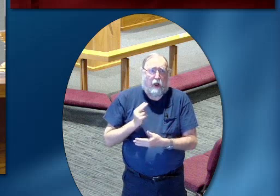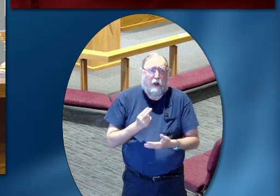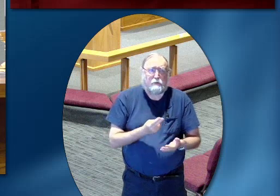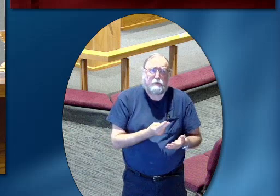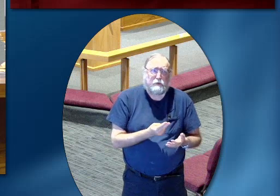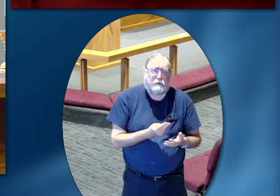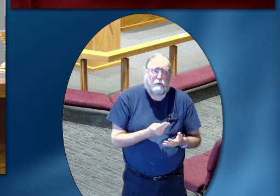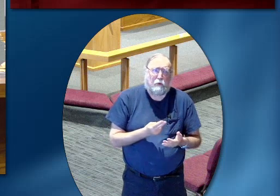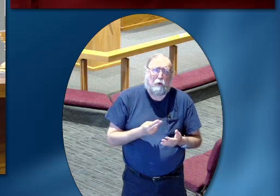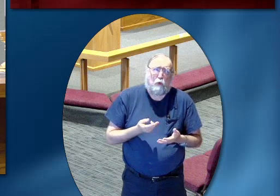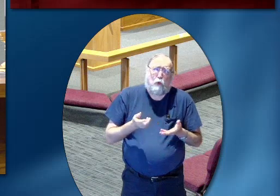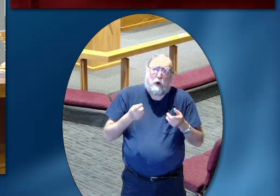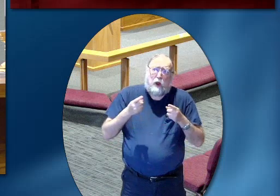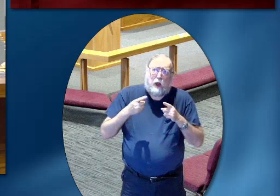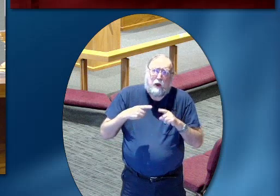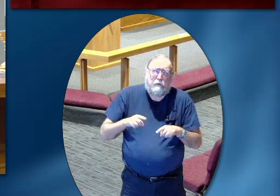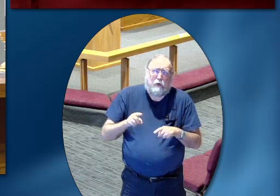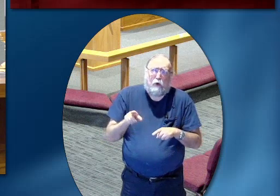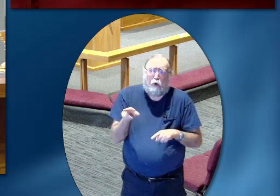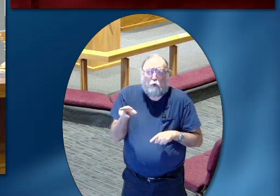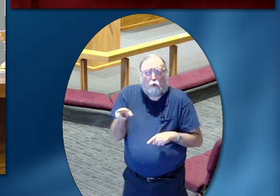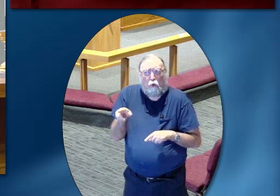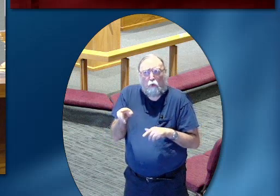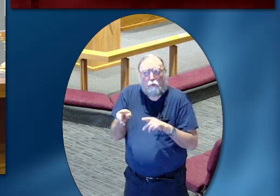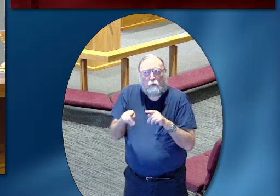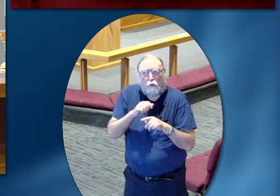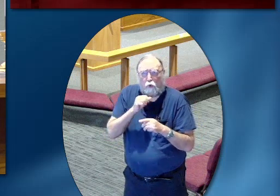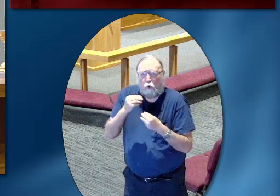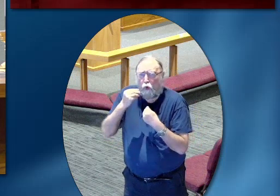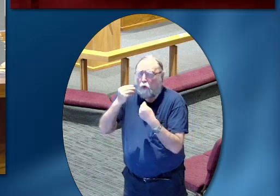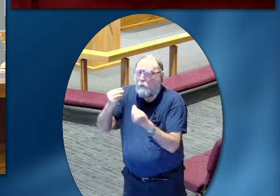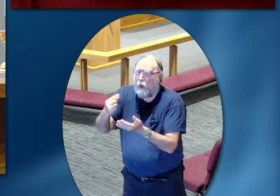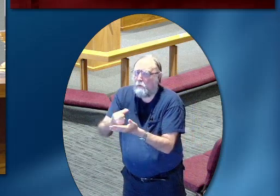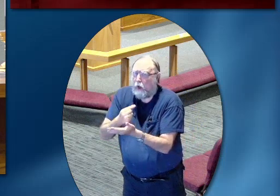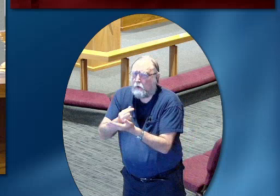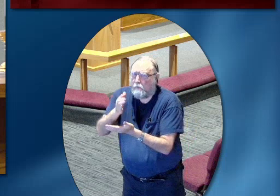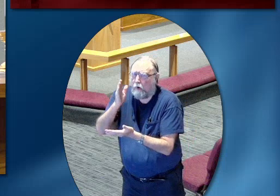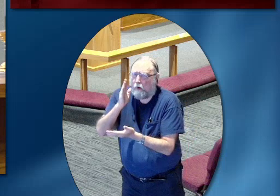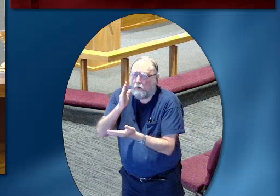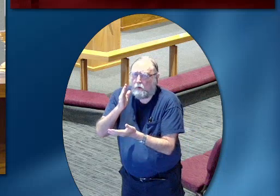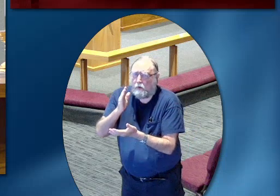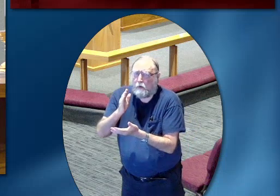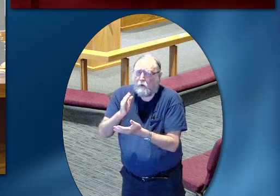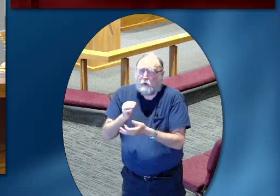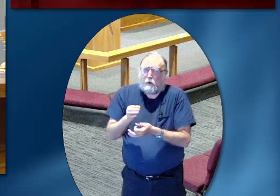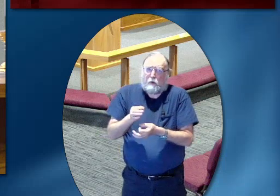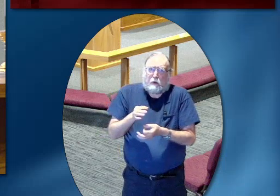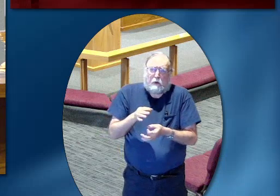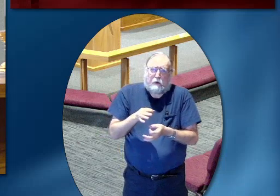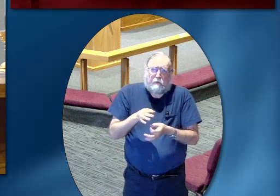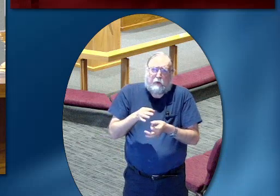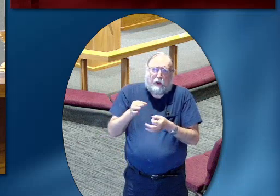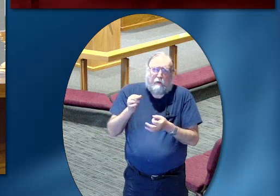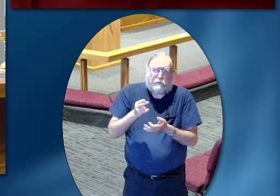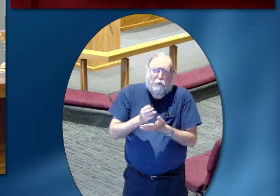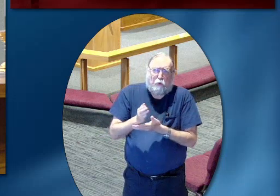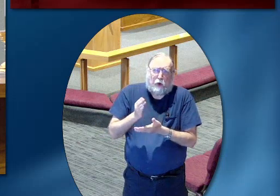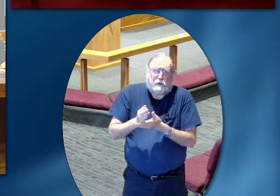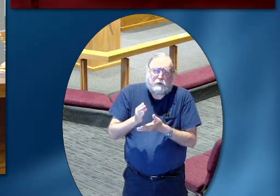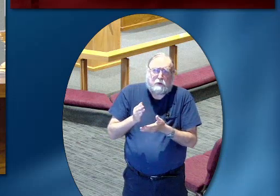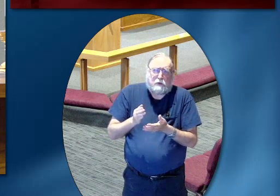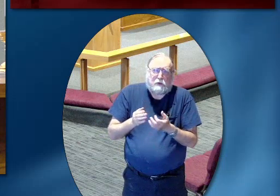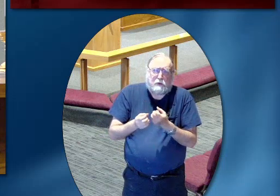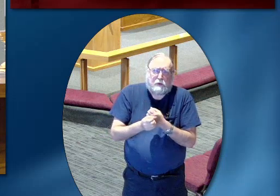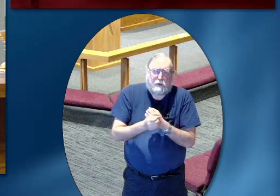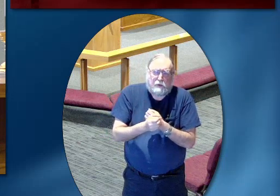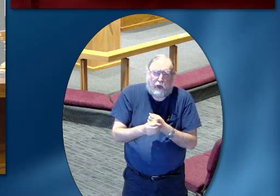us, what will be the outcome for those who do not obey the gospel of God? And if the righteous